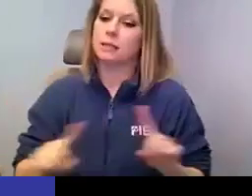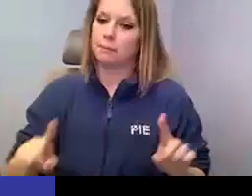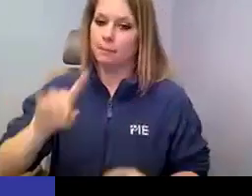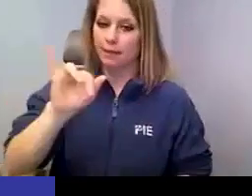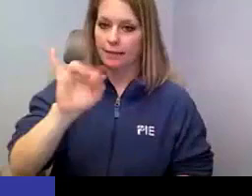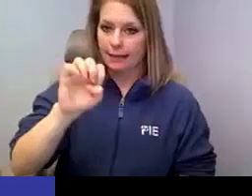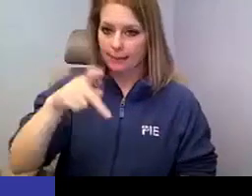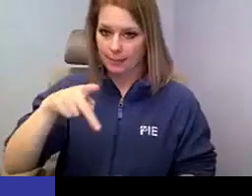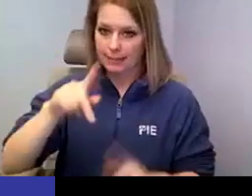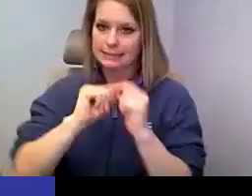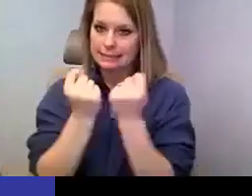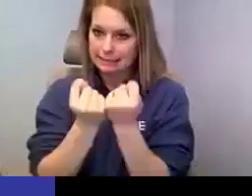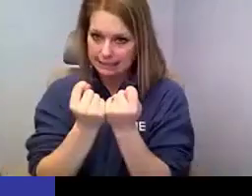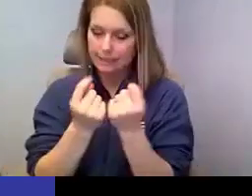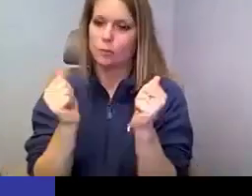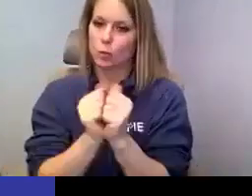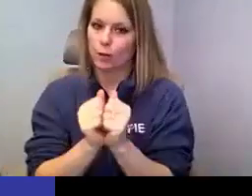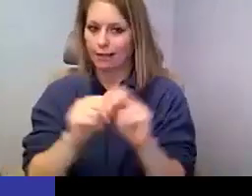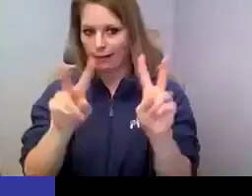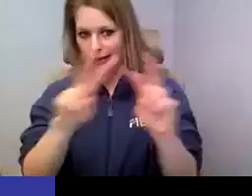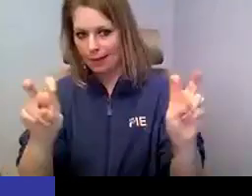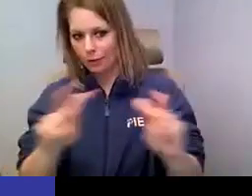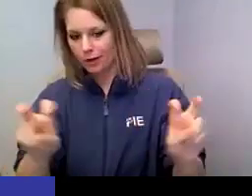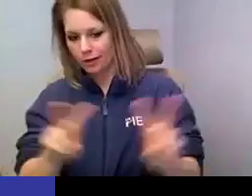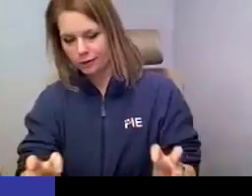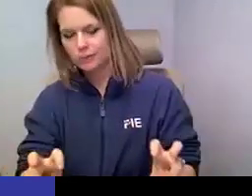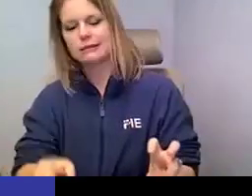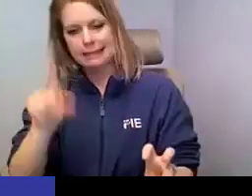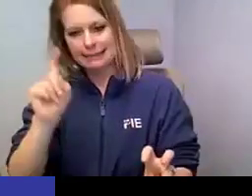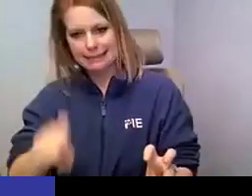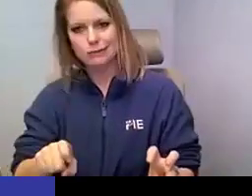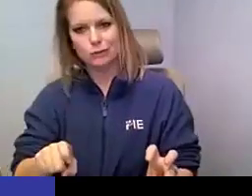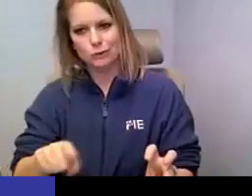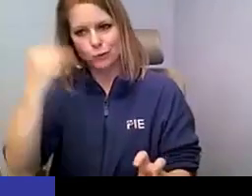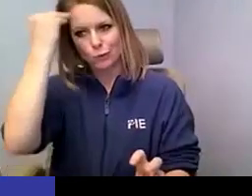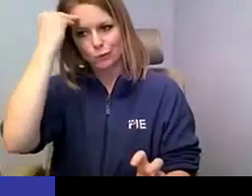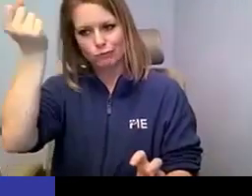evaluation, has assessed potential trauma and the effects of it.